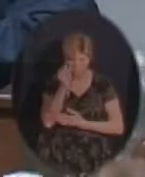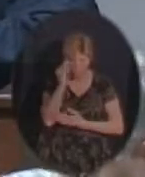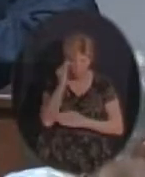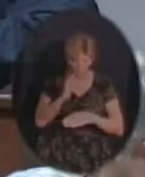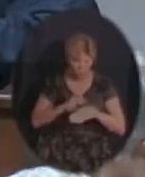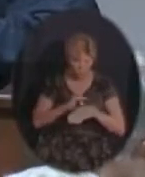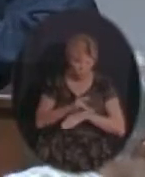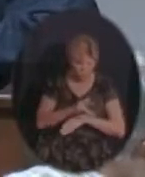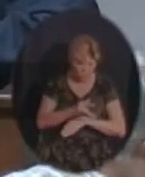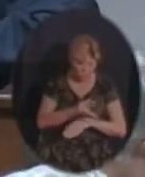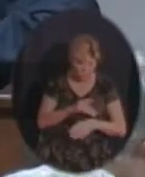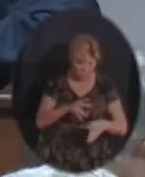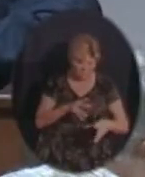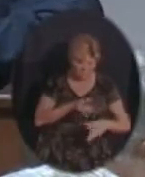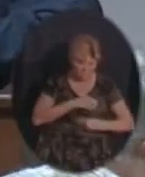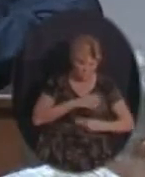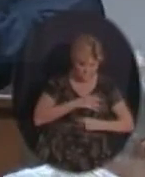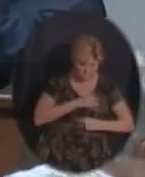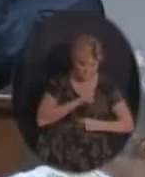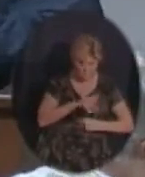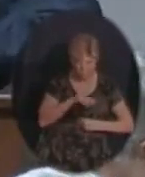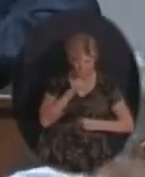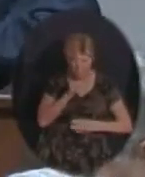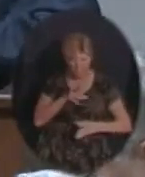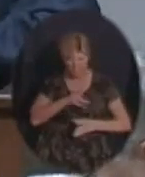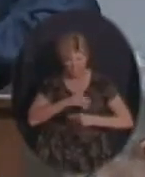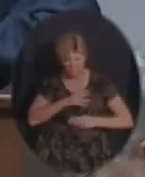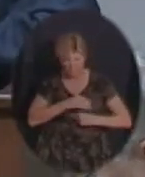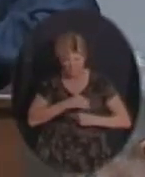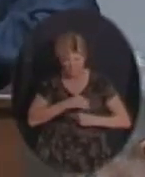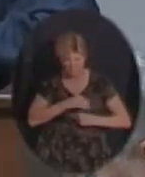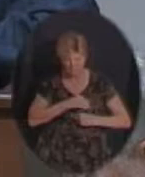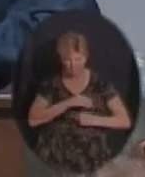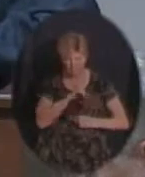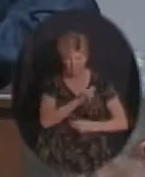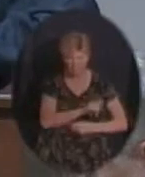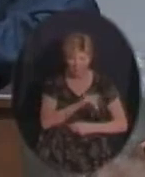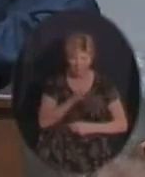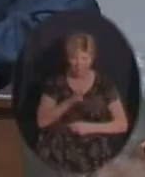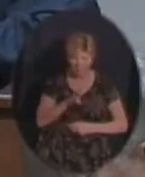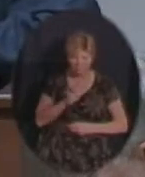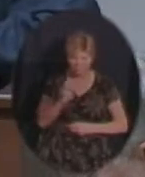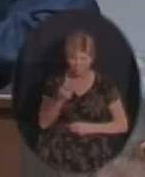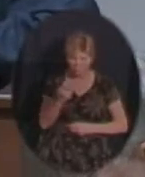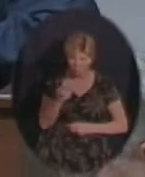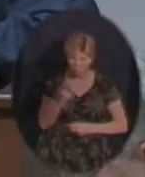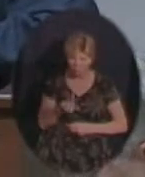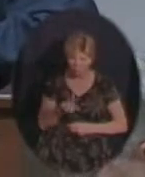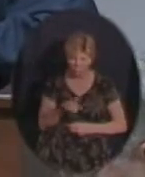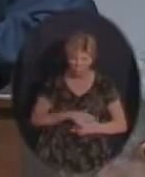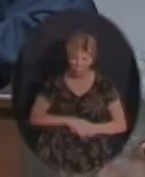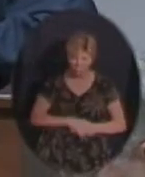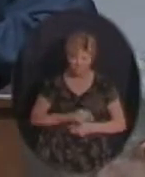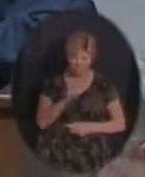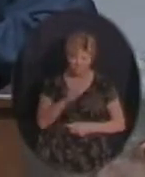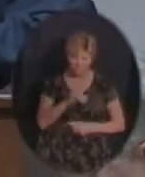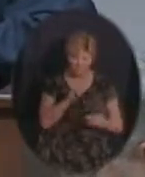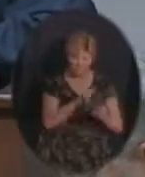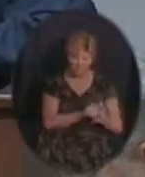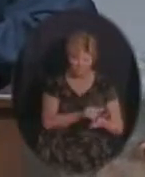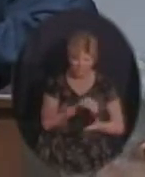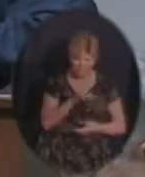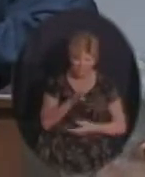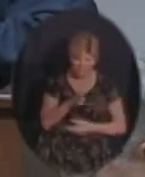not. And I've been known to be fairly tacky at times, and I'll be that way right now. But if that broker is